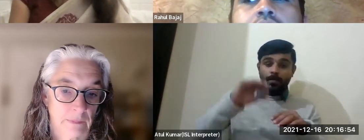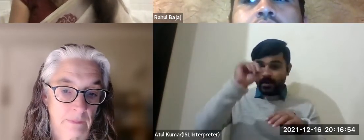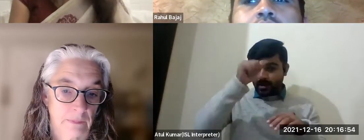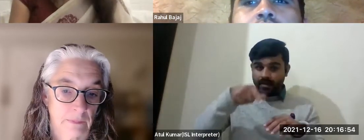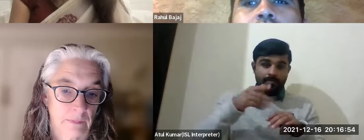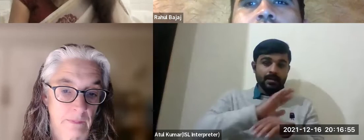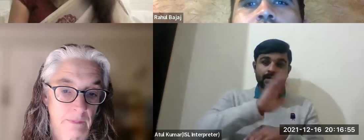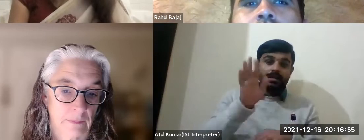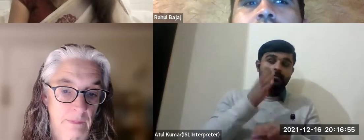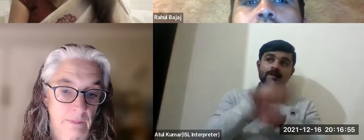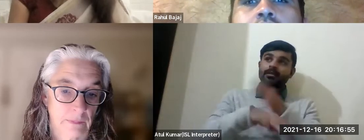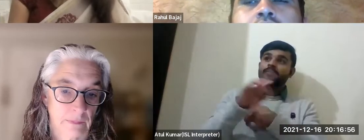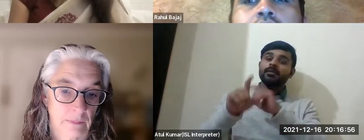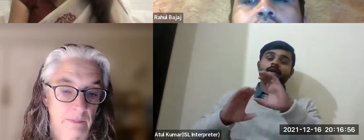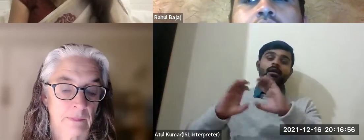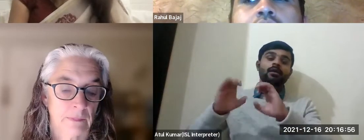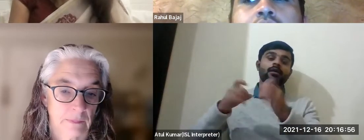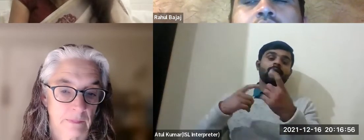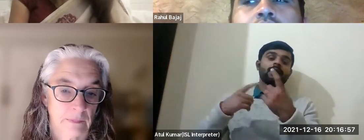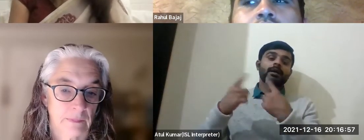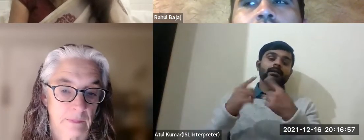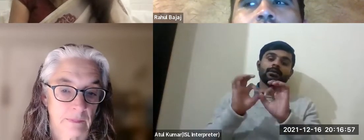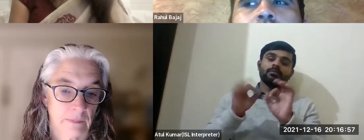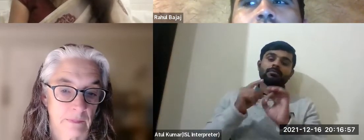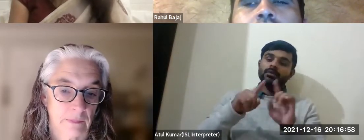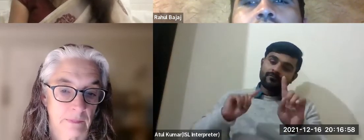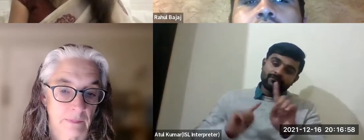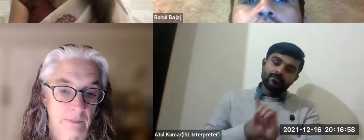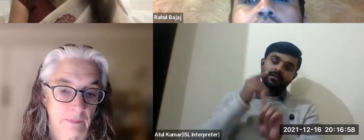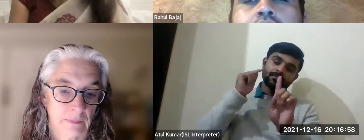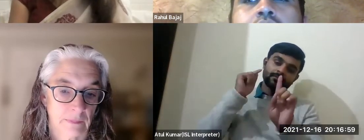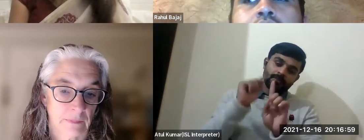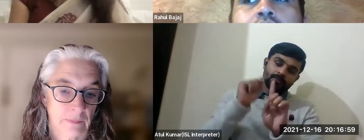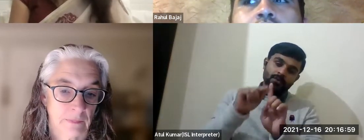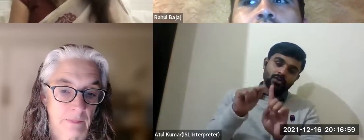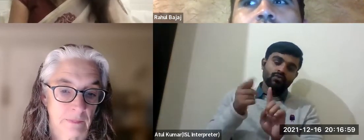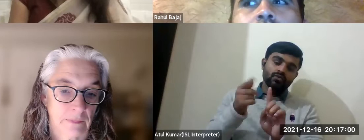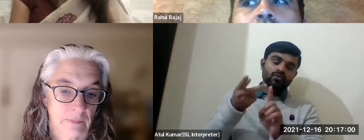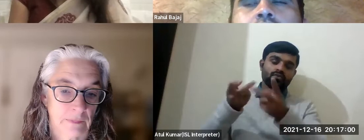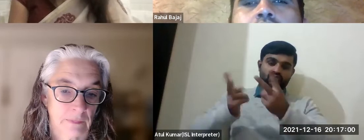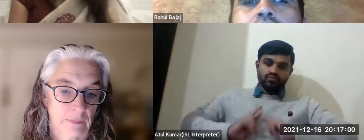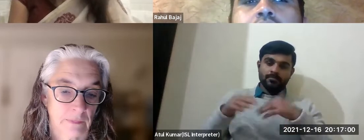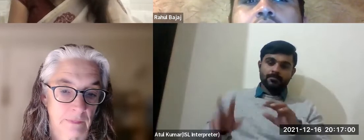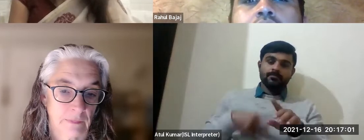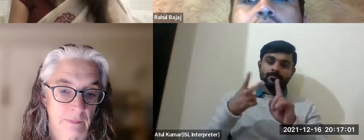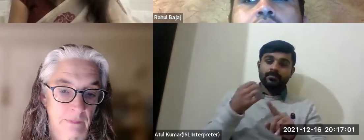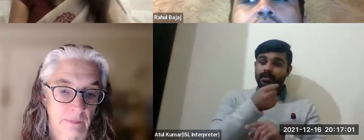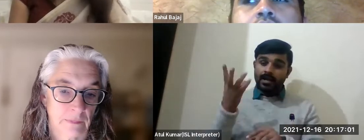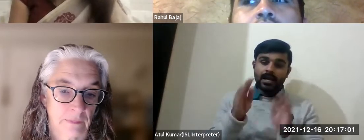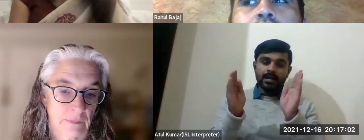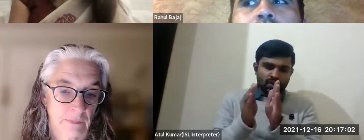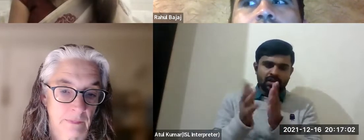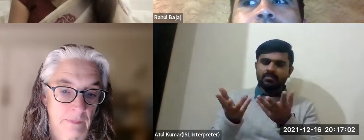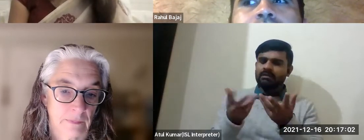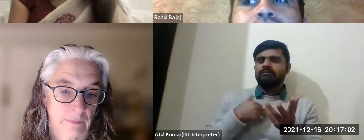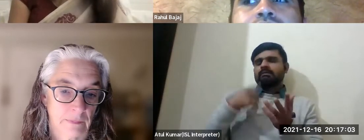don't have disabled customers. And that's the first statement we yet get, or that the number is so small that we